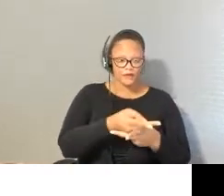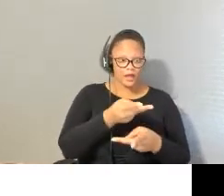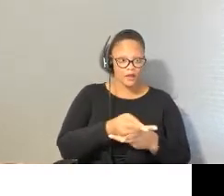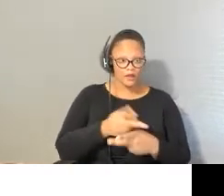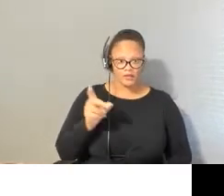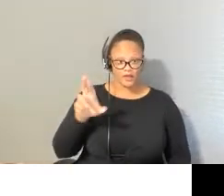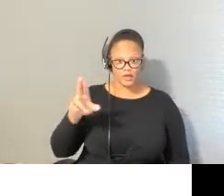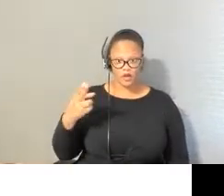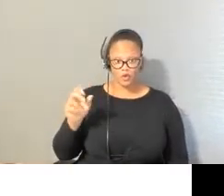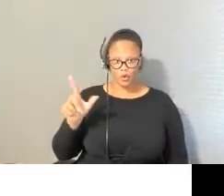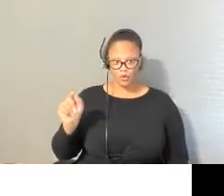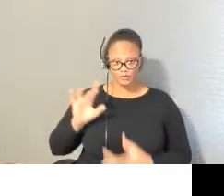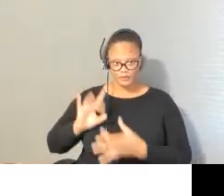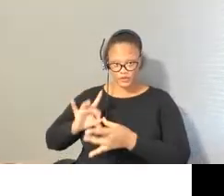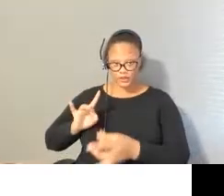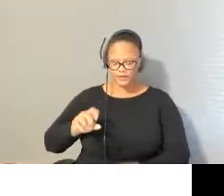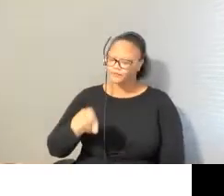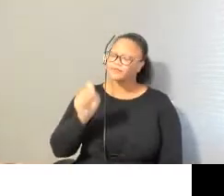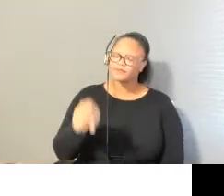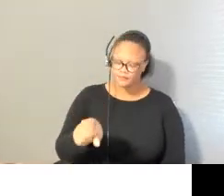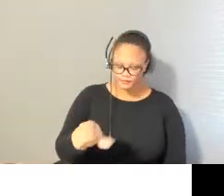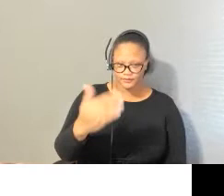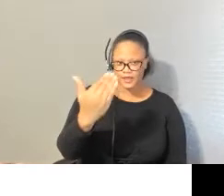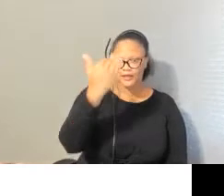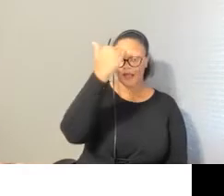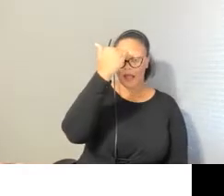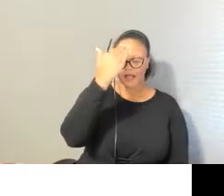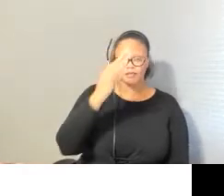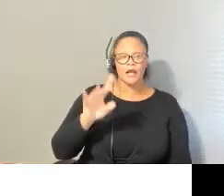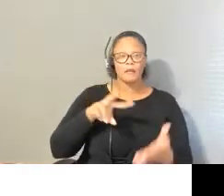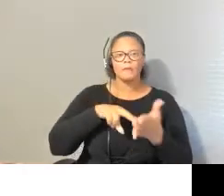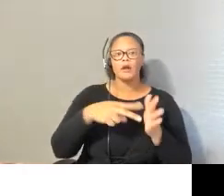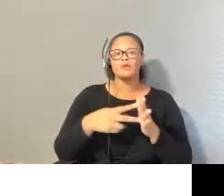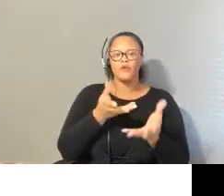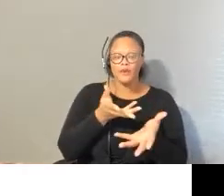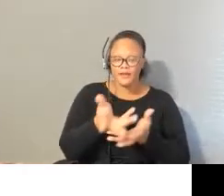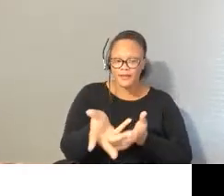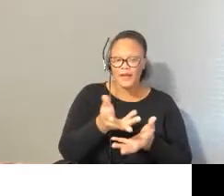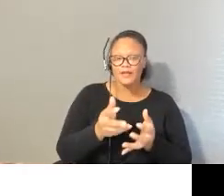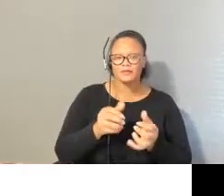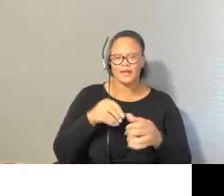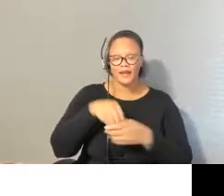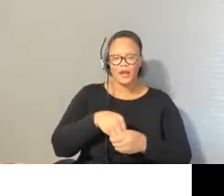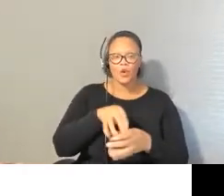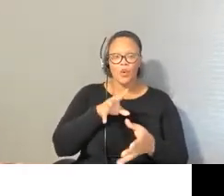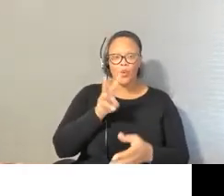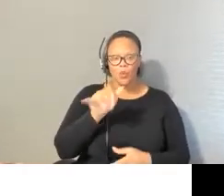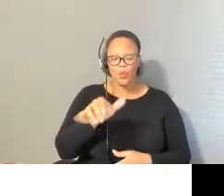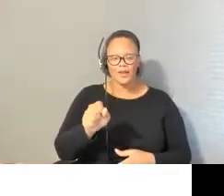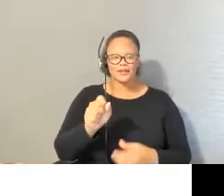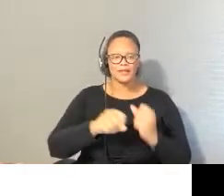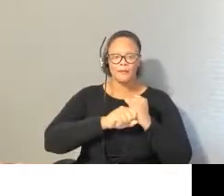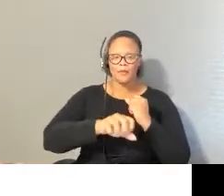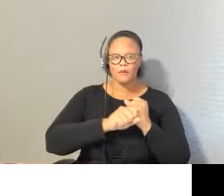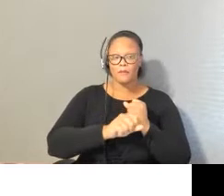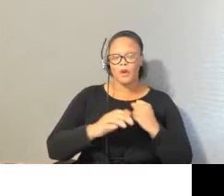yes, it's a conscious and purposeful engagement in ways that promote our own physical, mental,